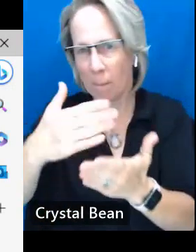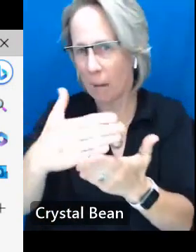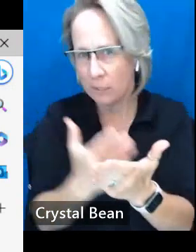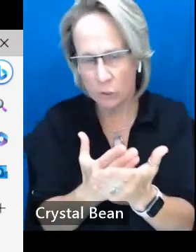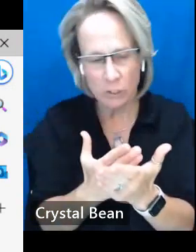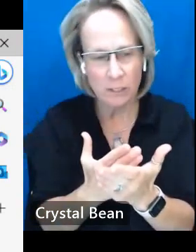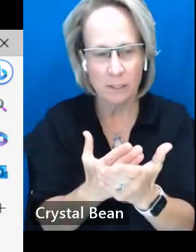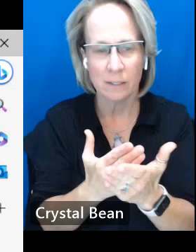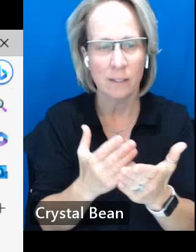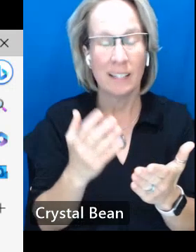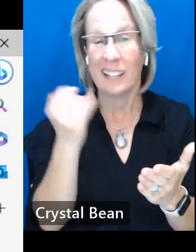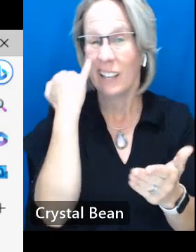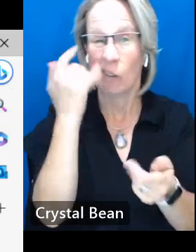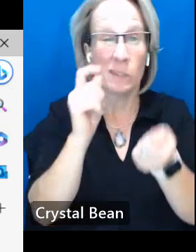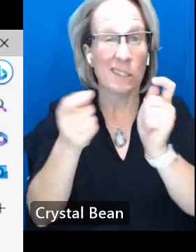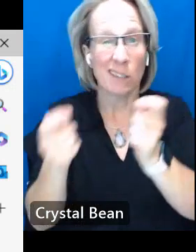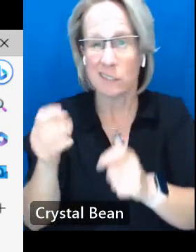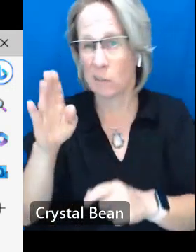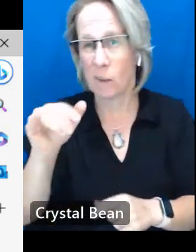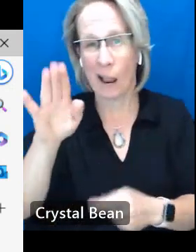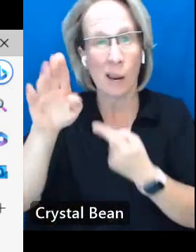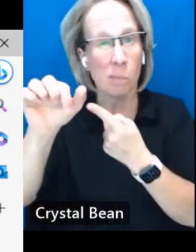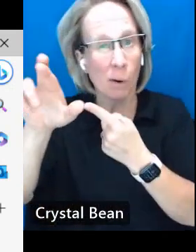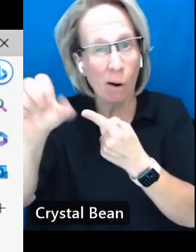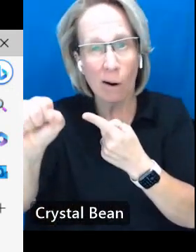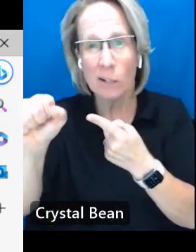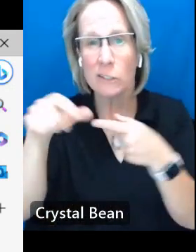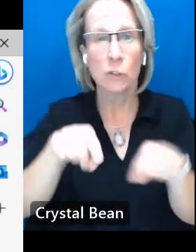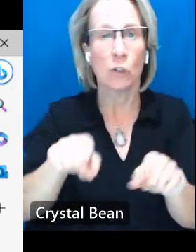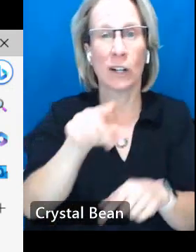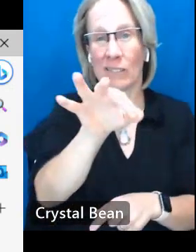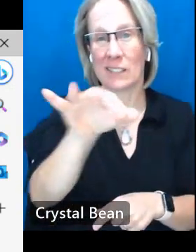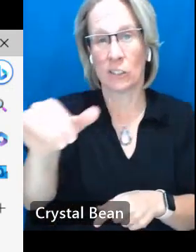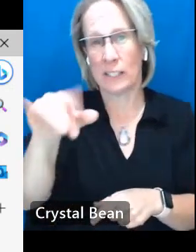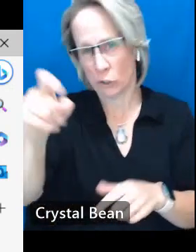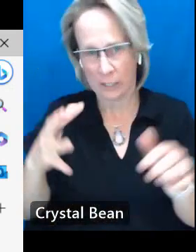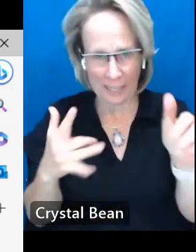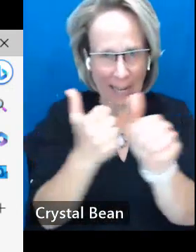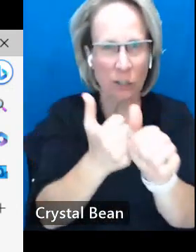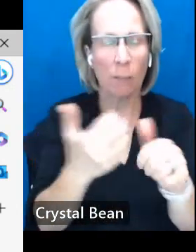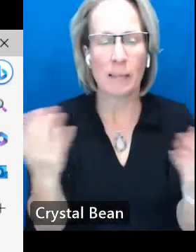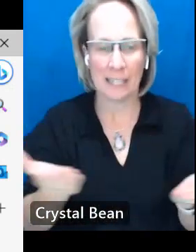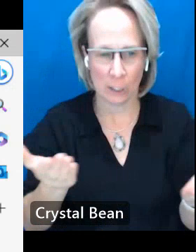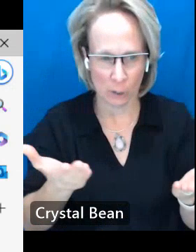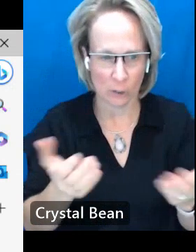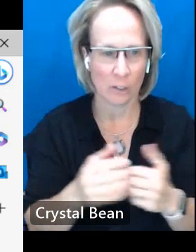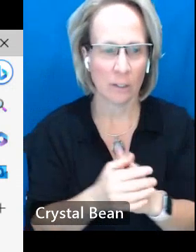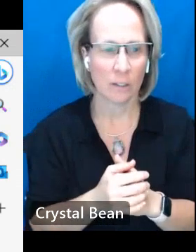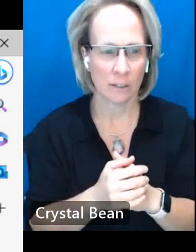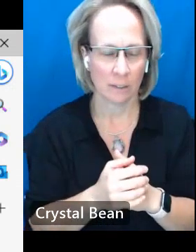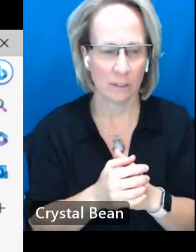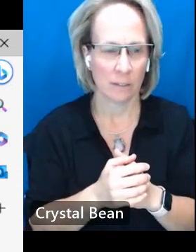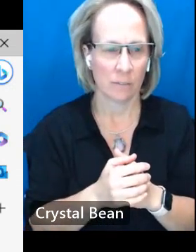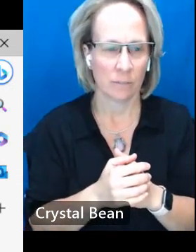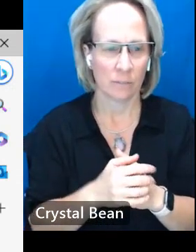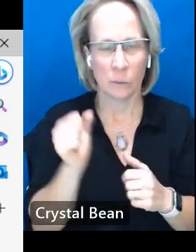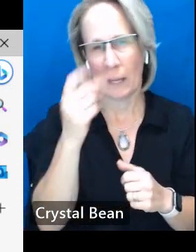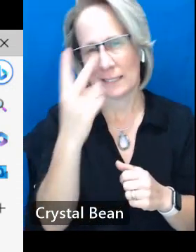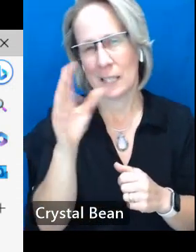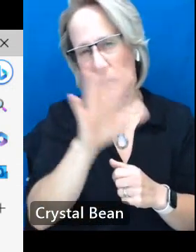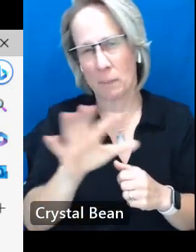bars or things like that during the fiscal year, those should be caught up in here. So you can see their budget was about 4.2